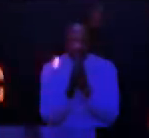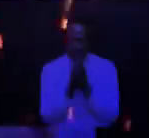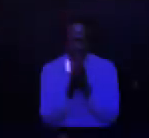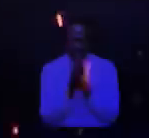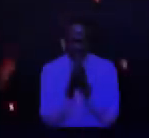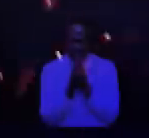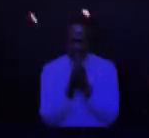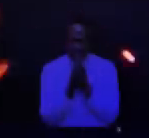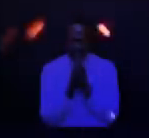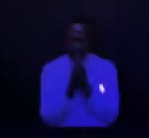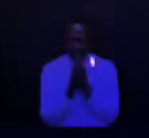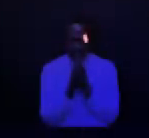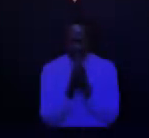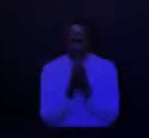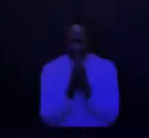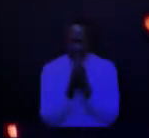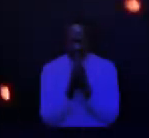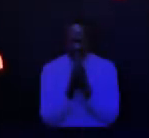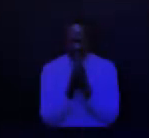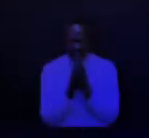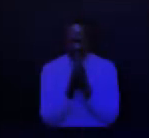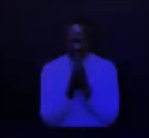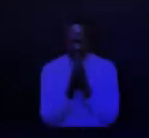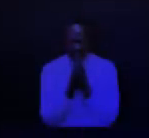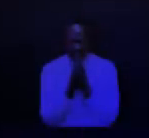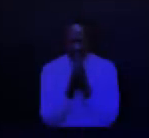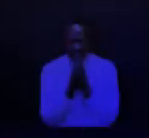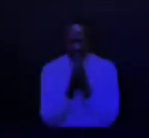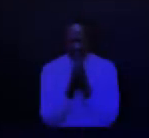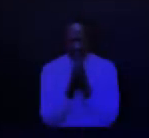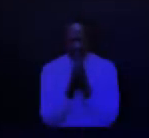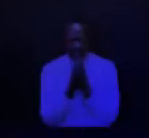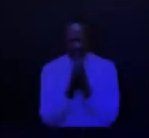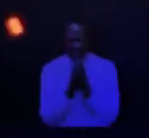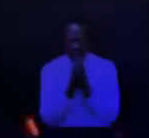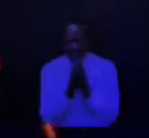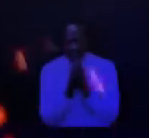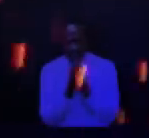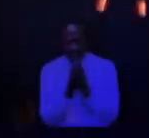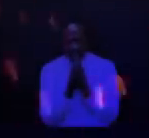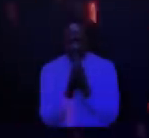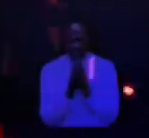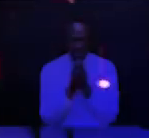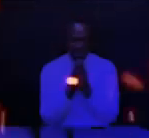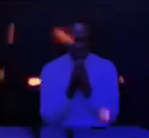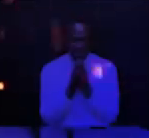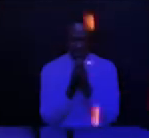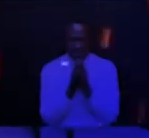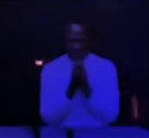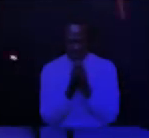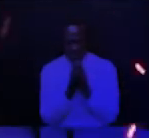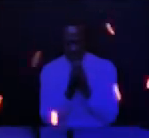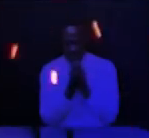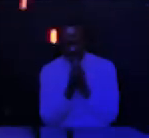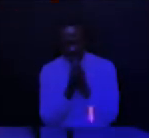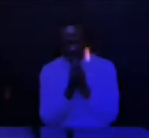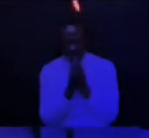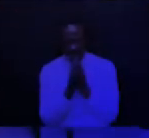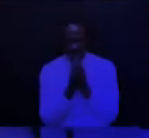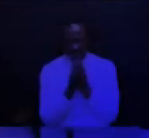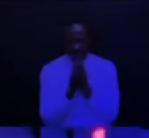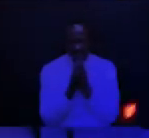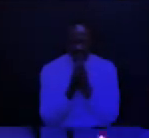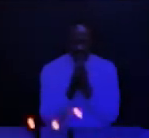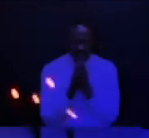us in the church, outside the church, every area that you have planted us. Lord, it is about the good of the people, that